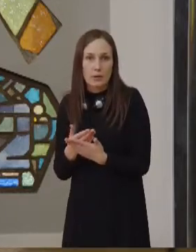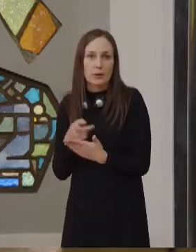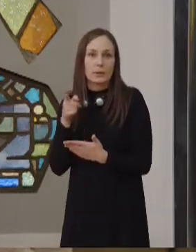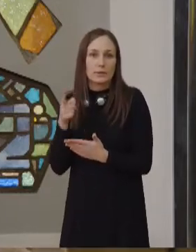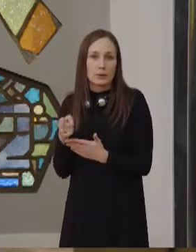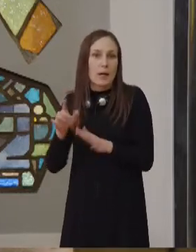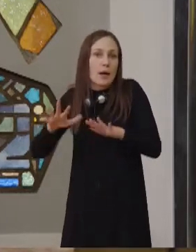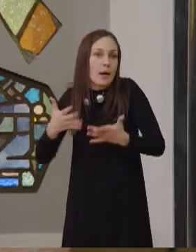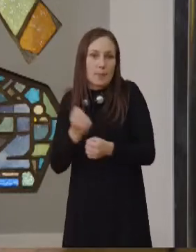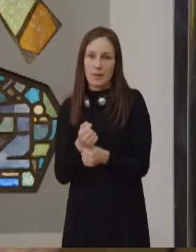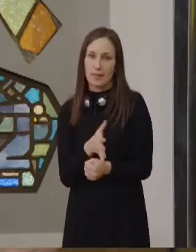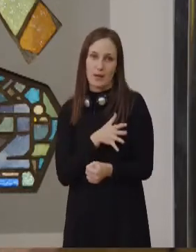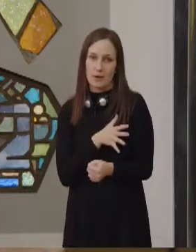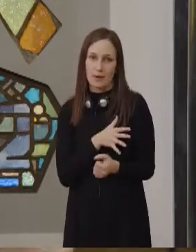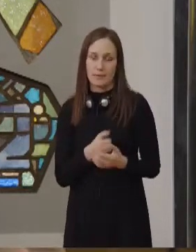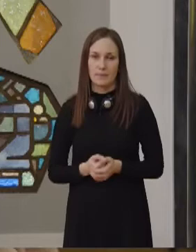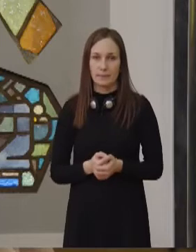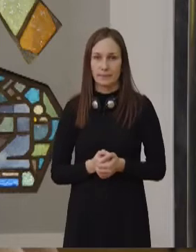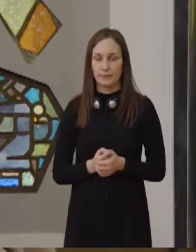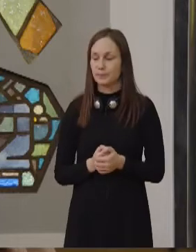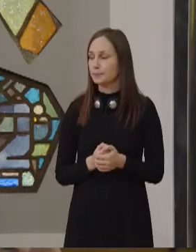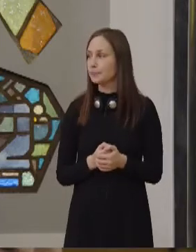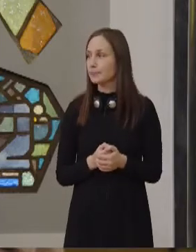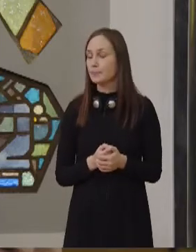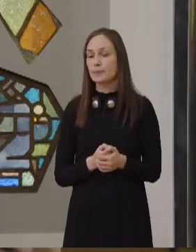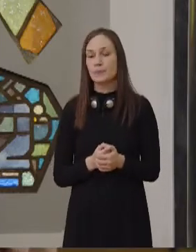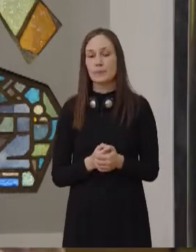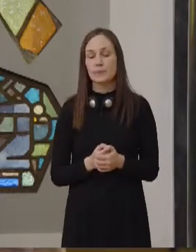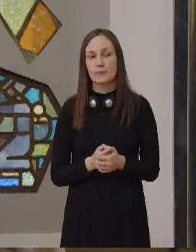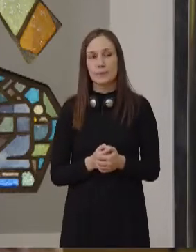this because it is not regulated.